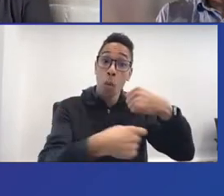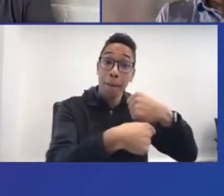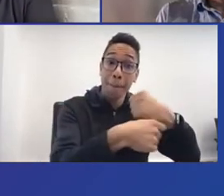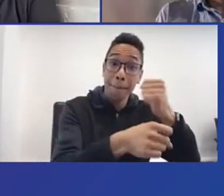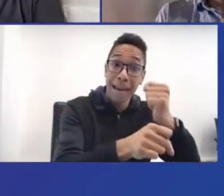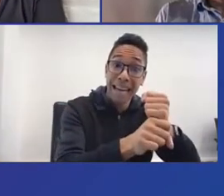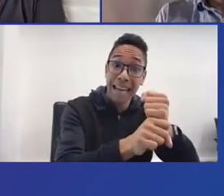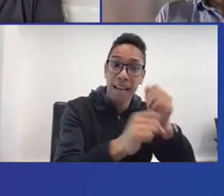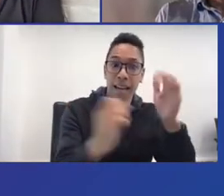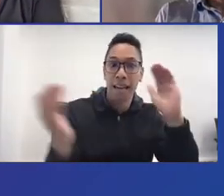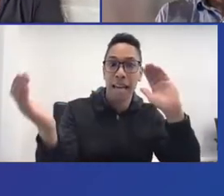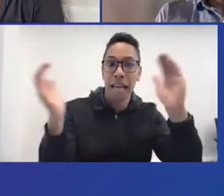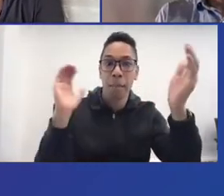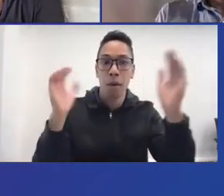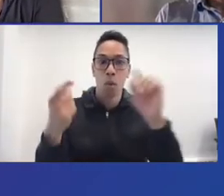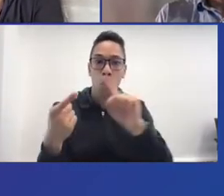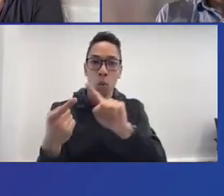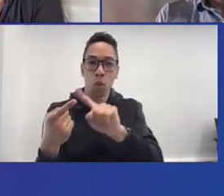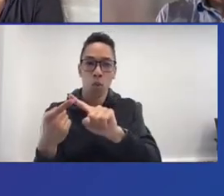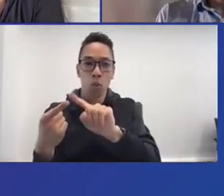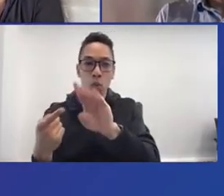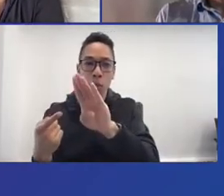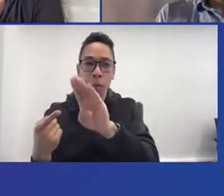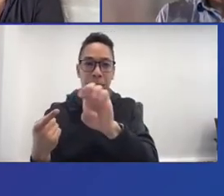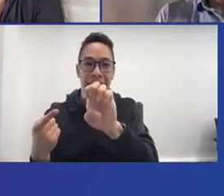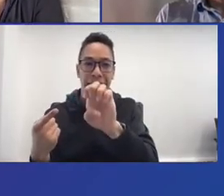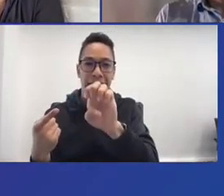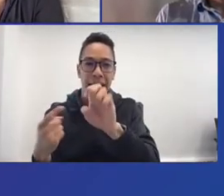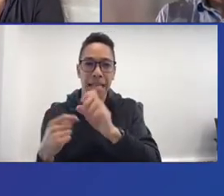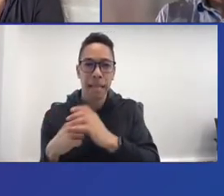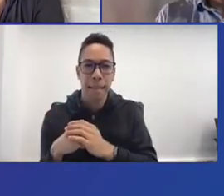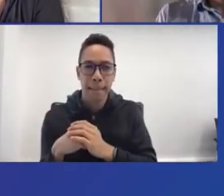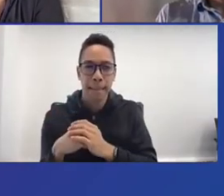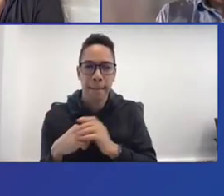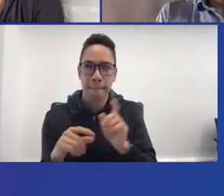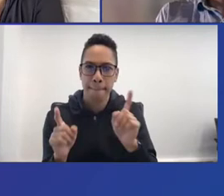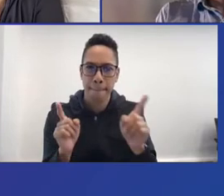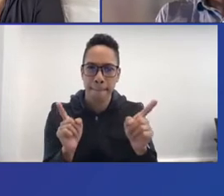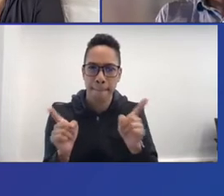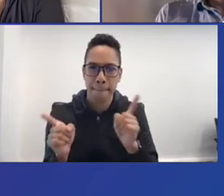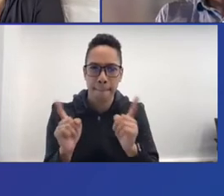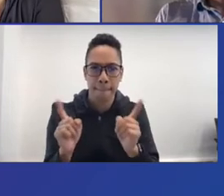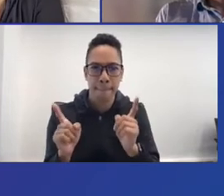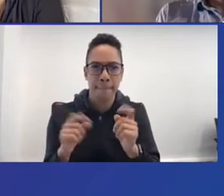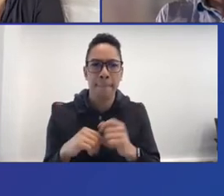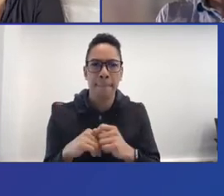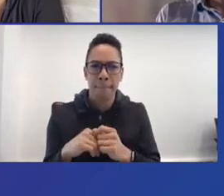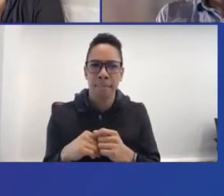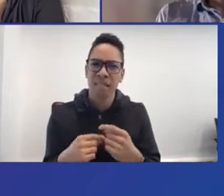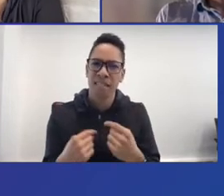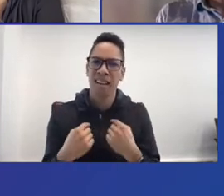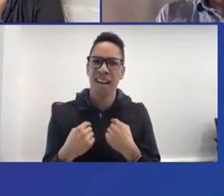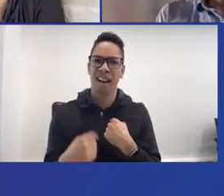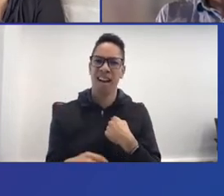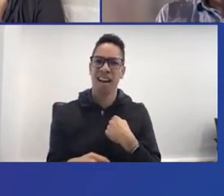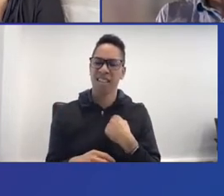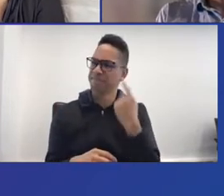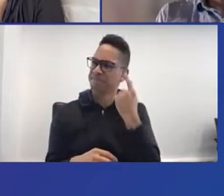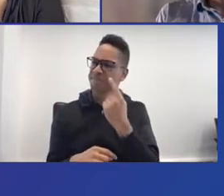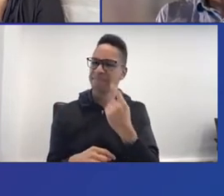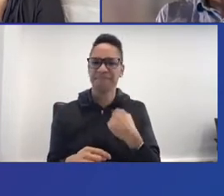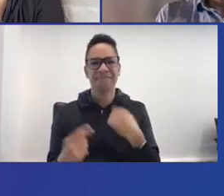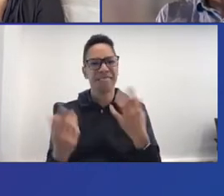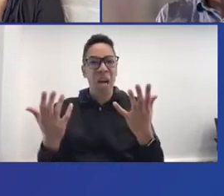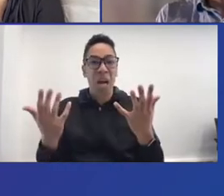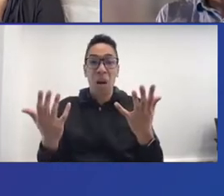be, right? And so I'm in this place of wanting to be